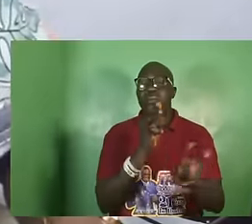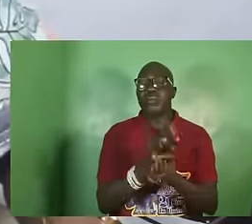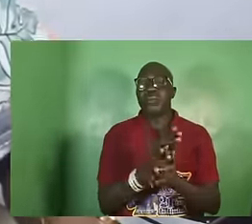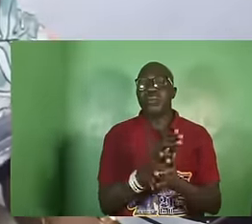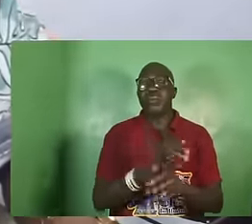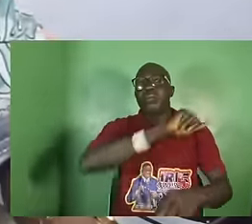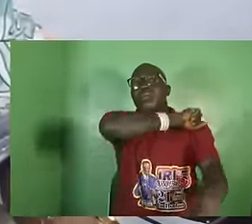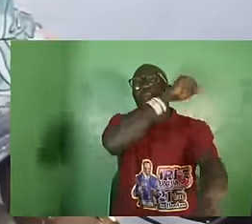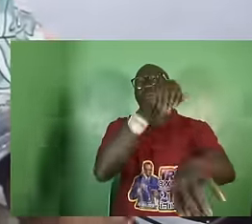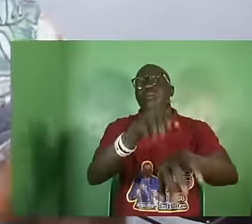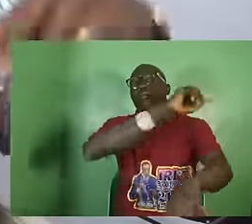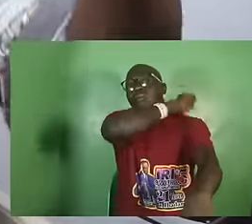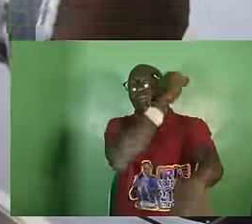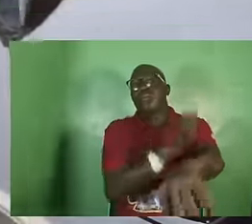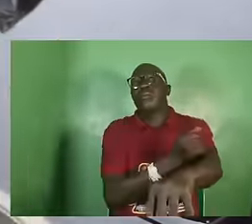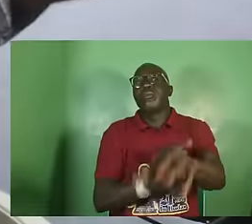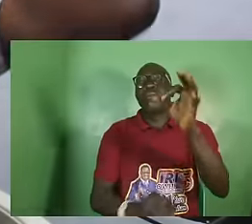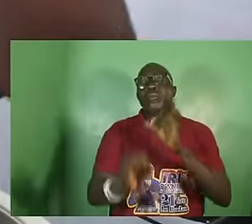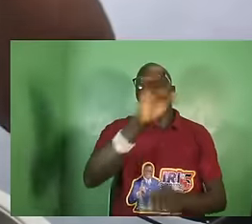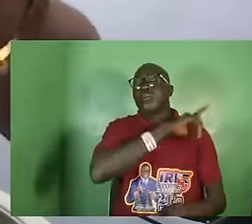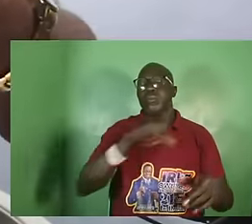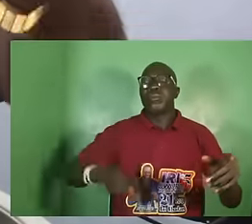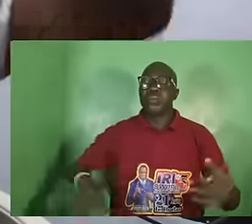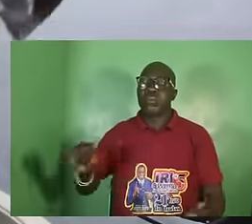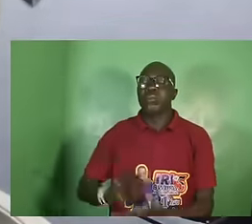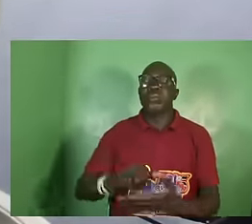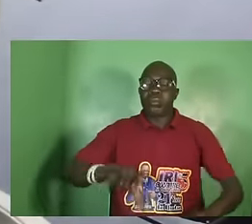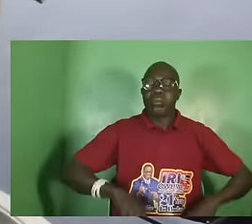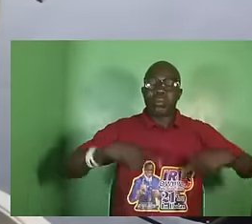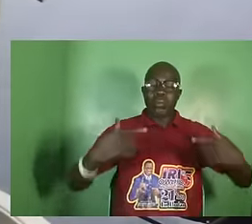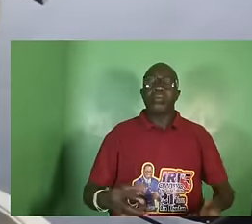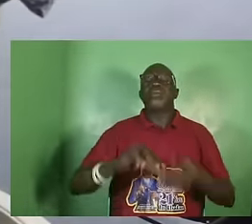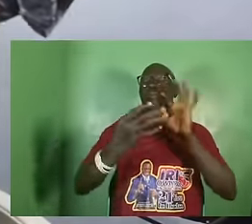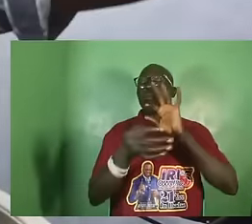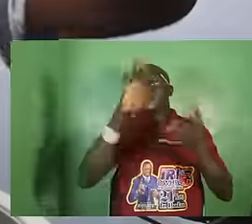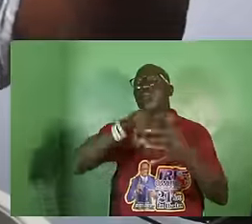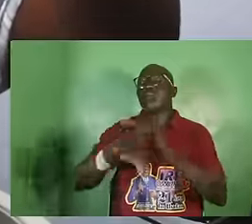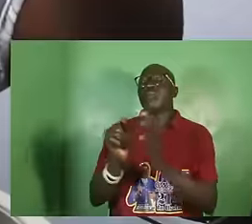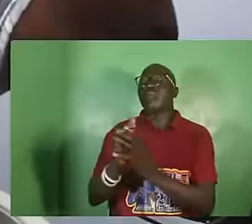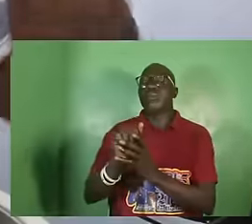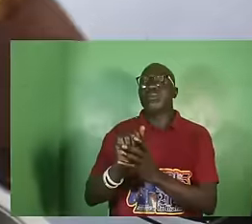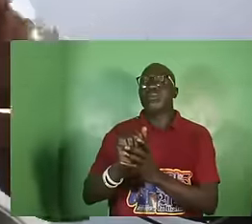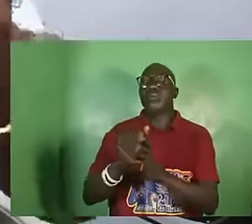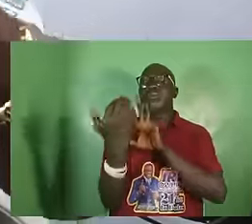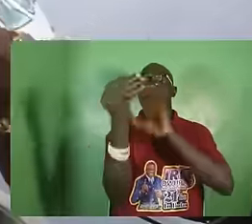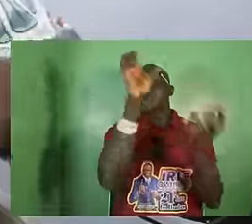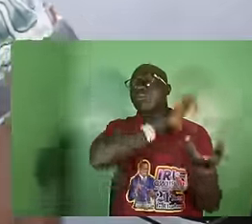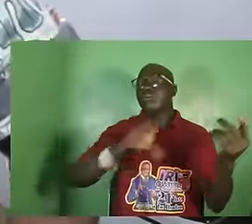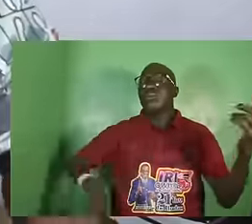Now, asanimola jade bi oluwa ti nbe ti emi e wa ne wa ju olu eni ti emi